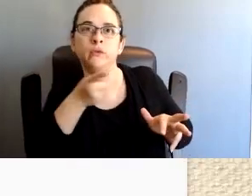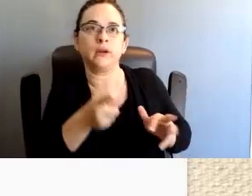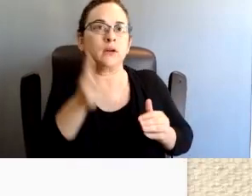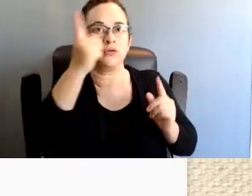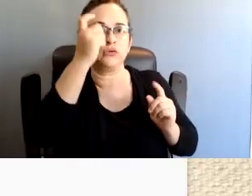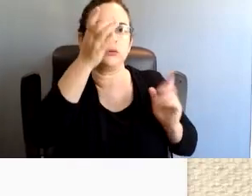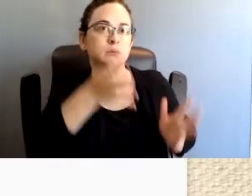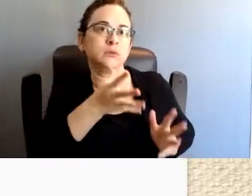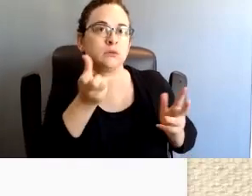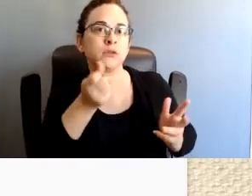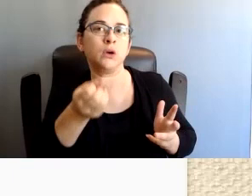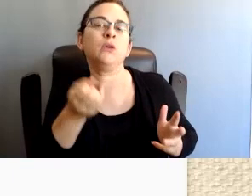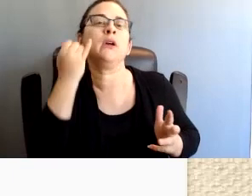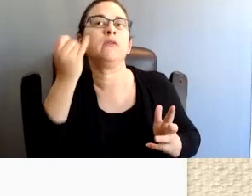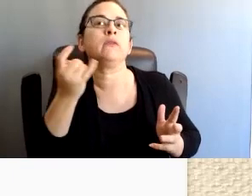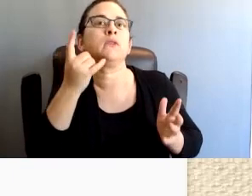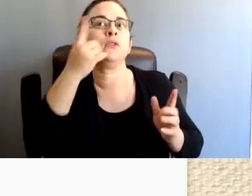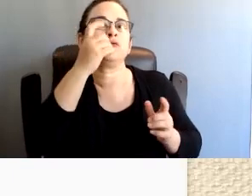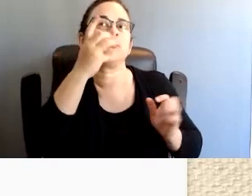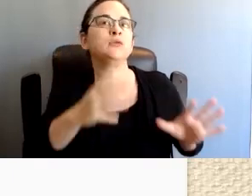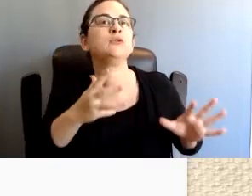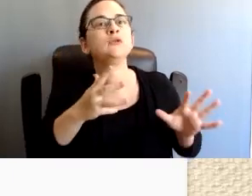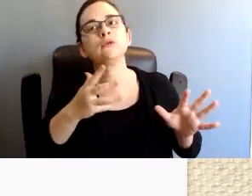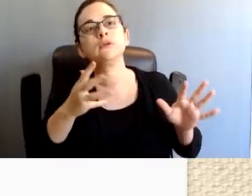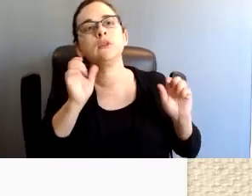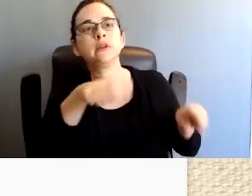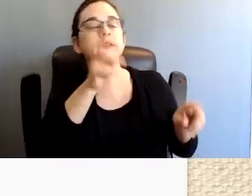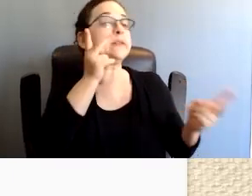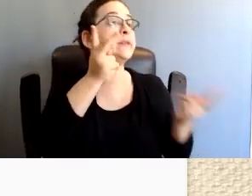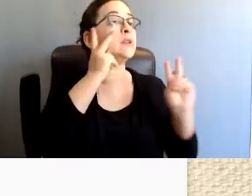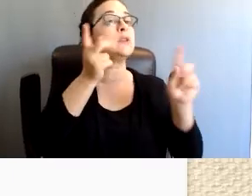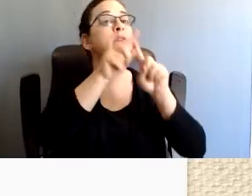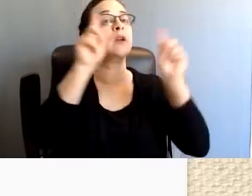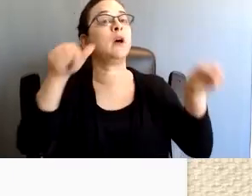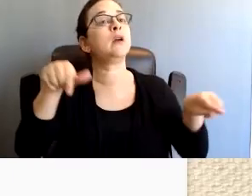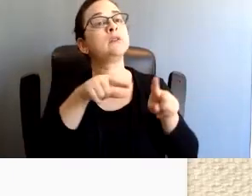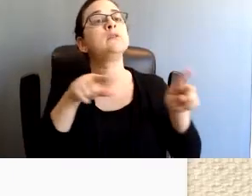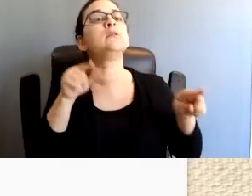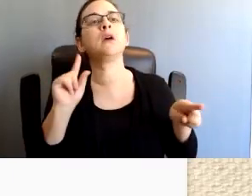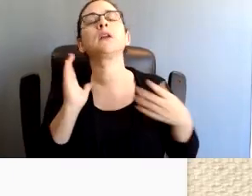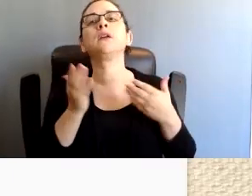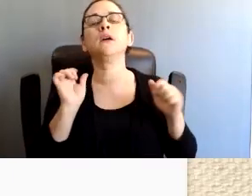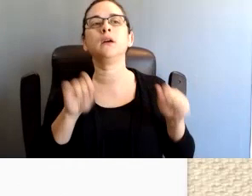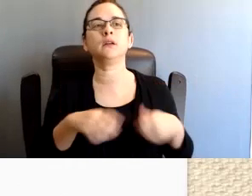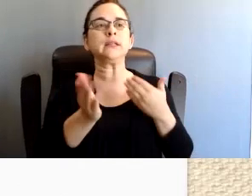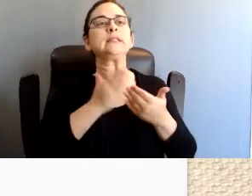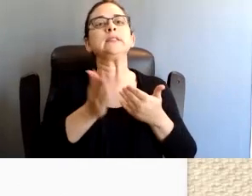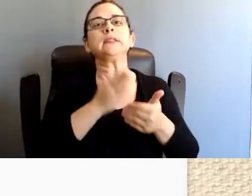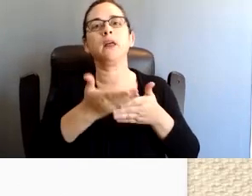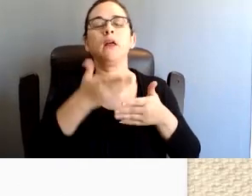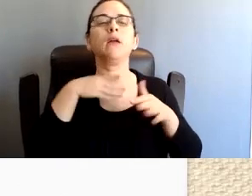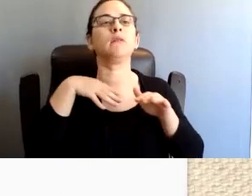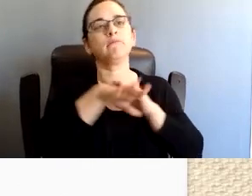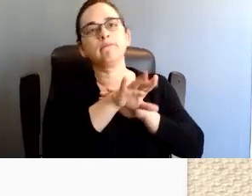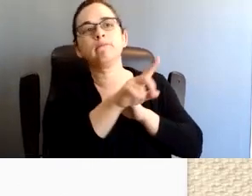that would benefit these students. But when they see signage on campus, it makes it feel more easy to get to, because this building can be a